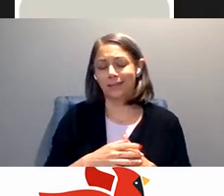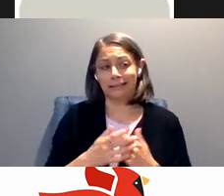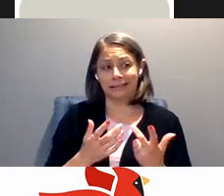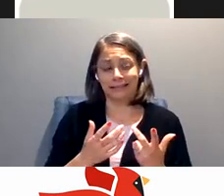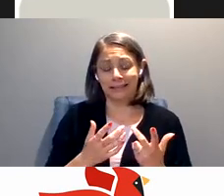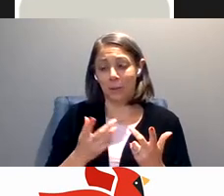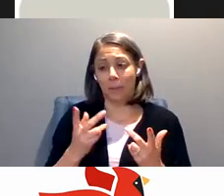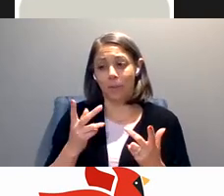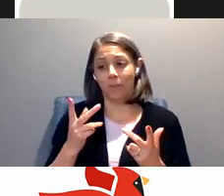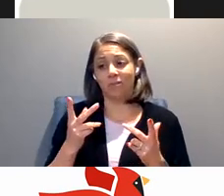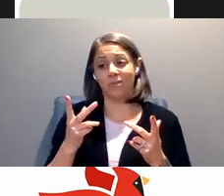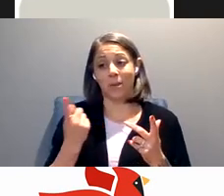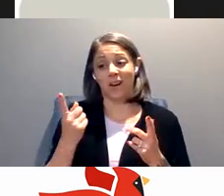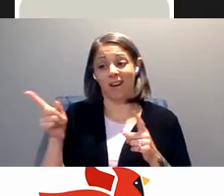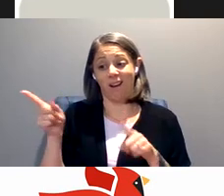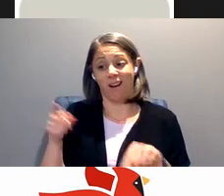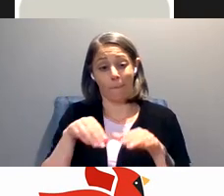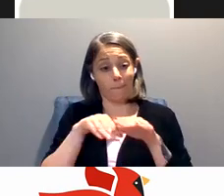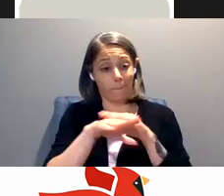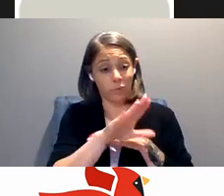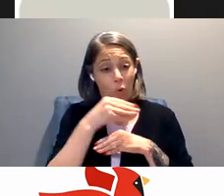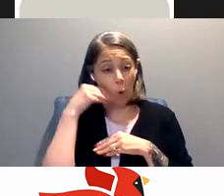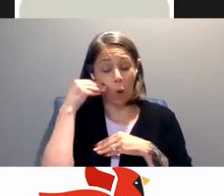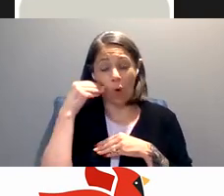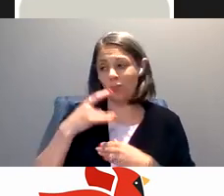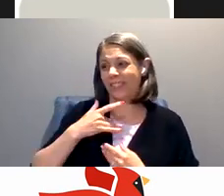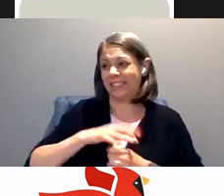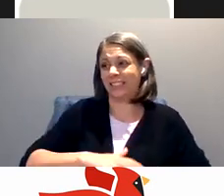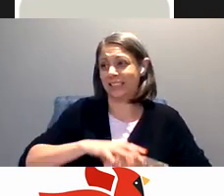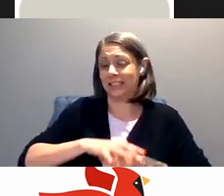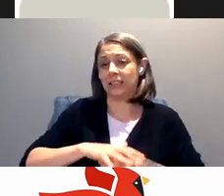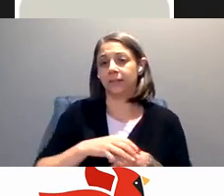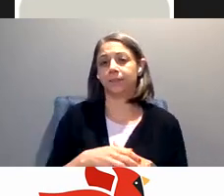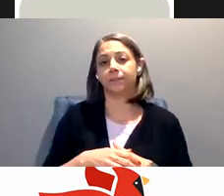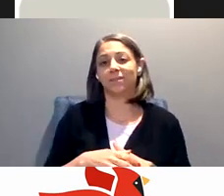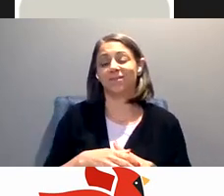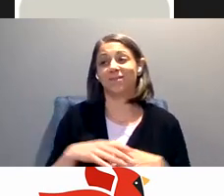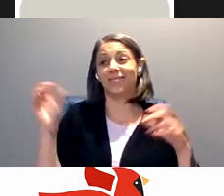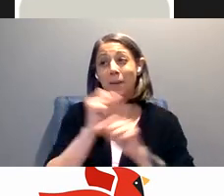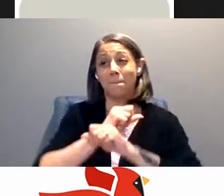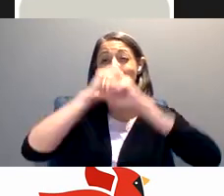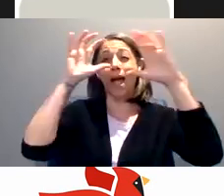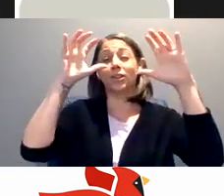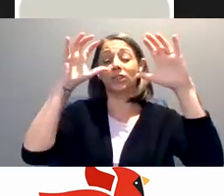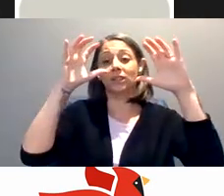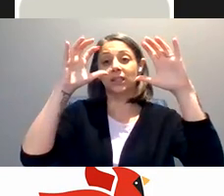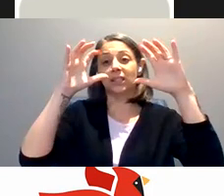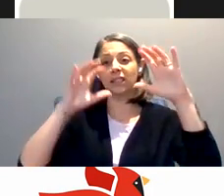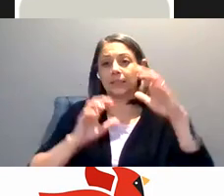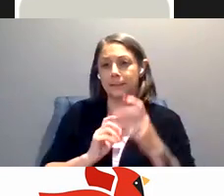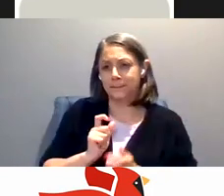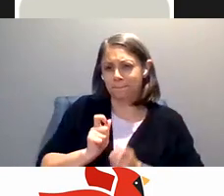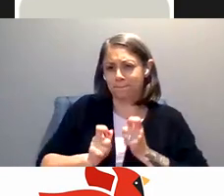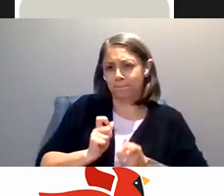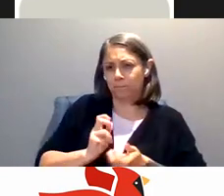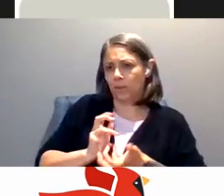was probably stressful for you. Imagine how tough it would be to acclimate to a situation like